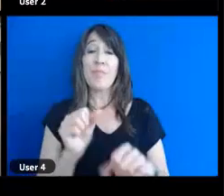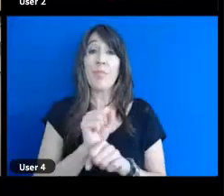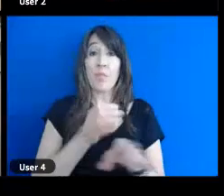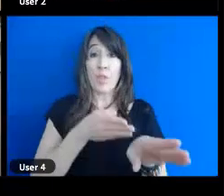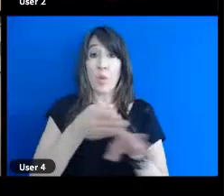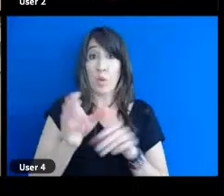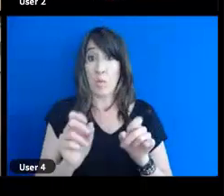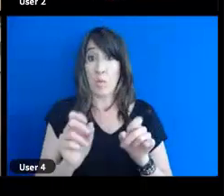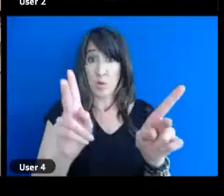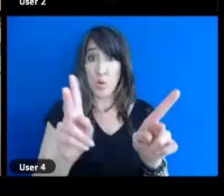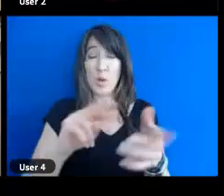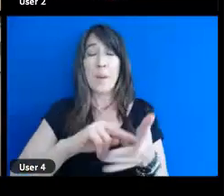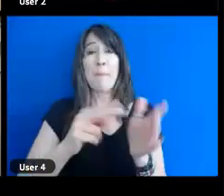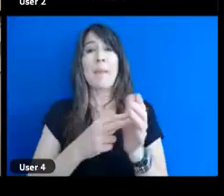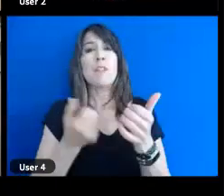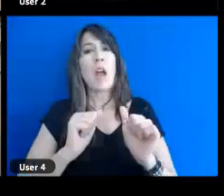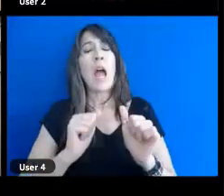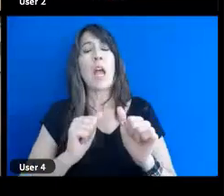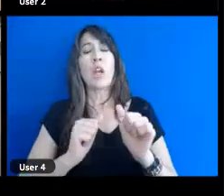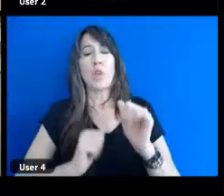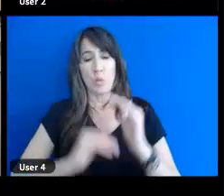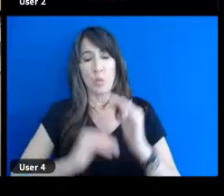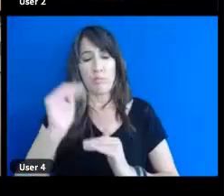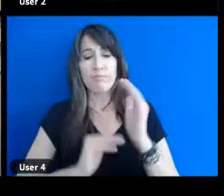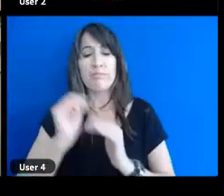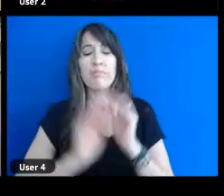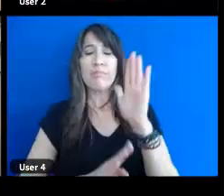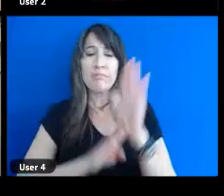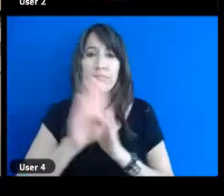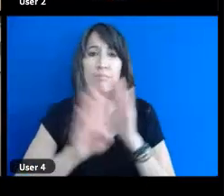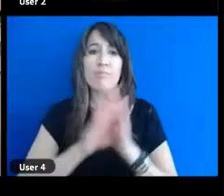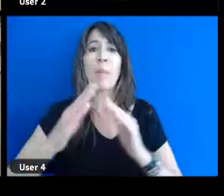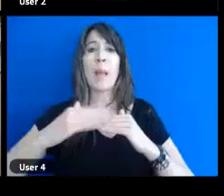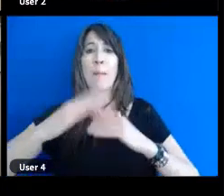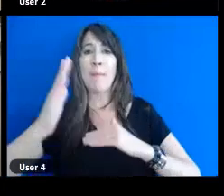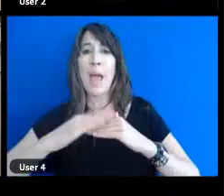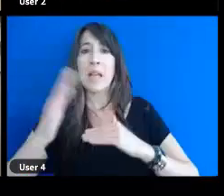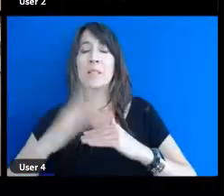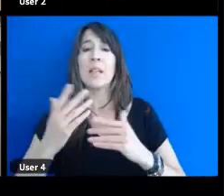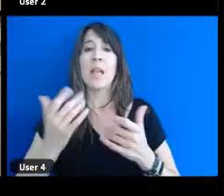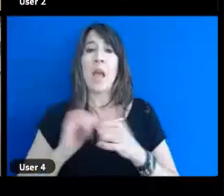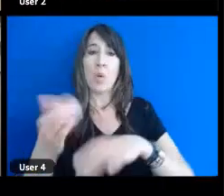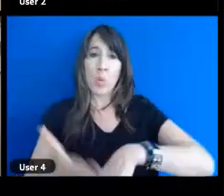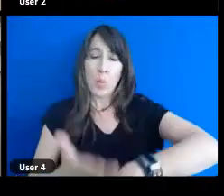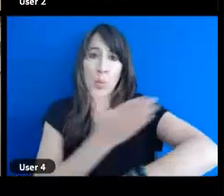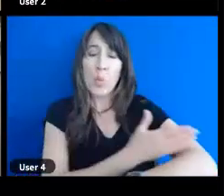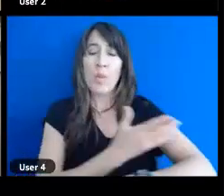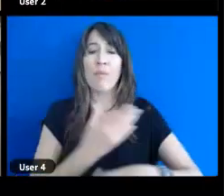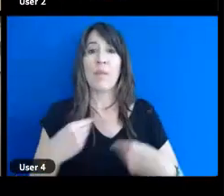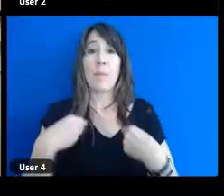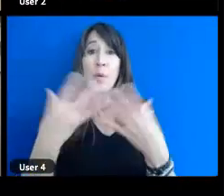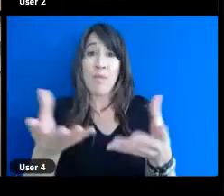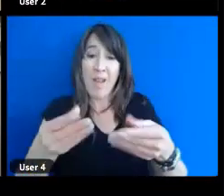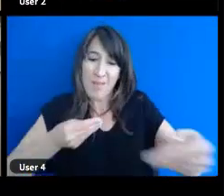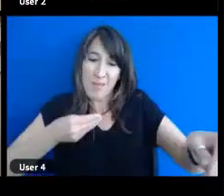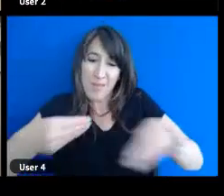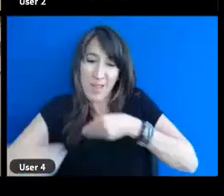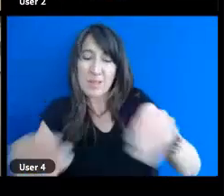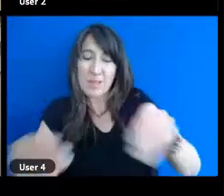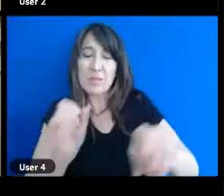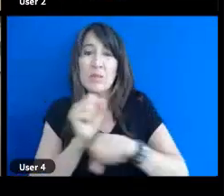Career opportunities. So inclusive employers will focus on capacity building through training, coaching, and